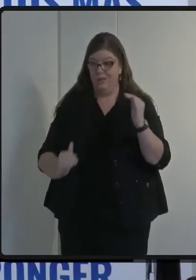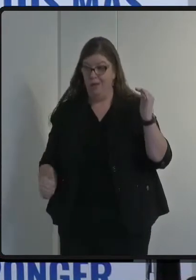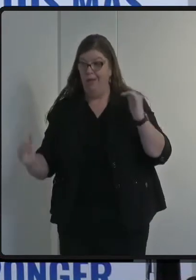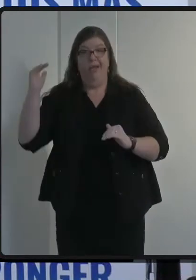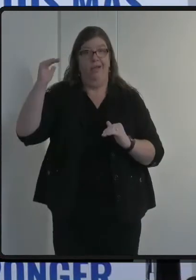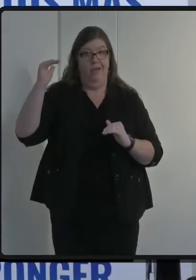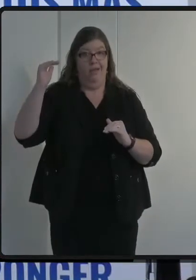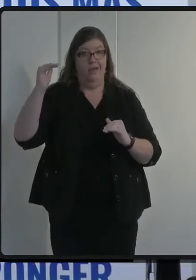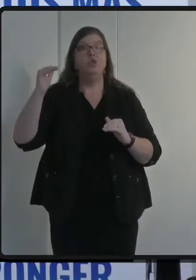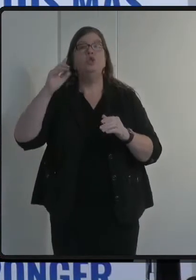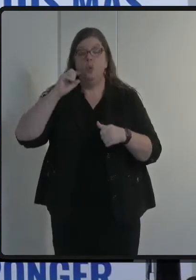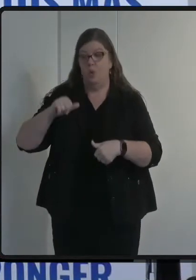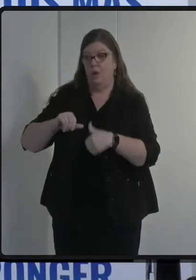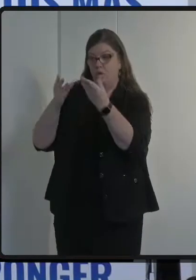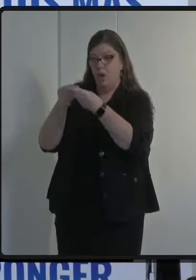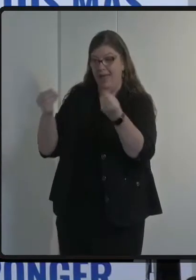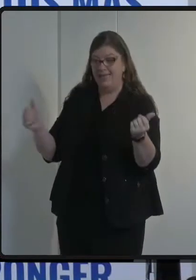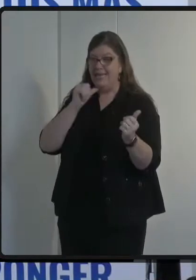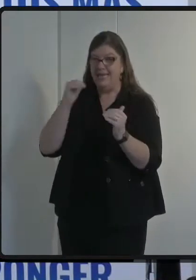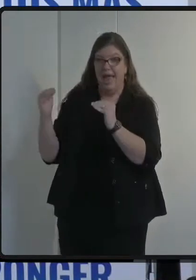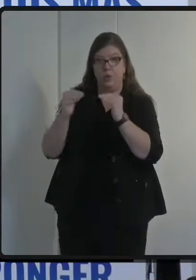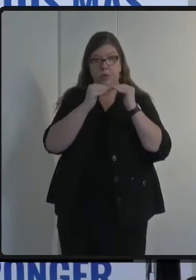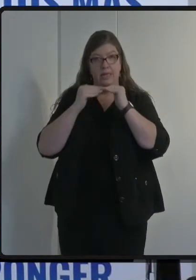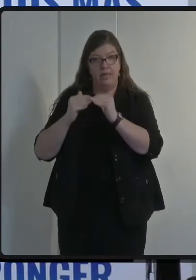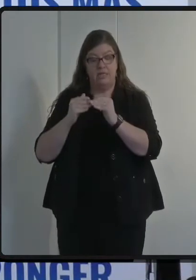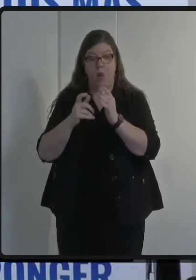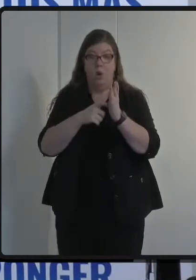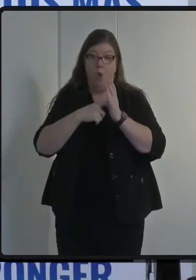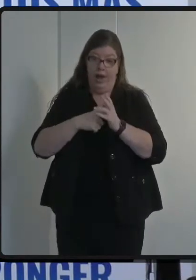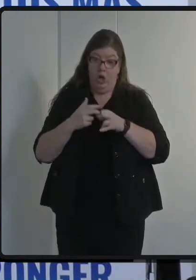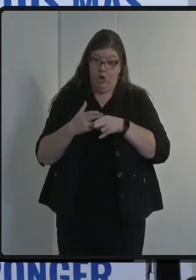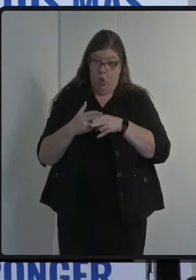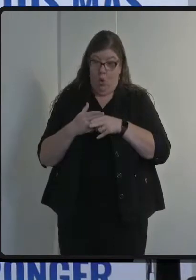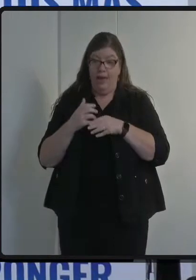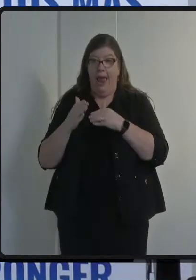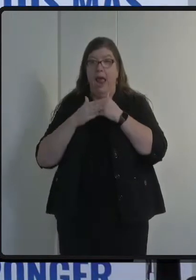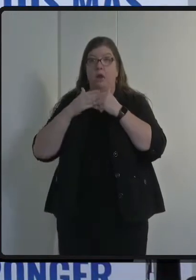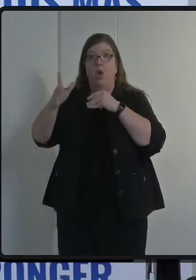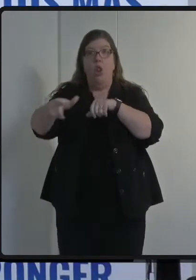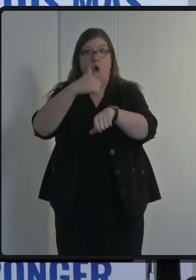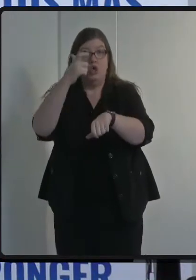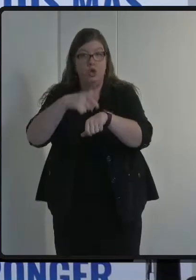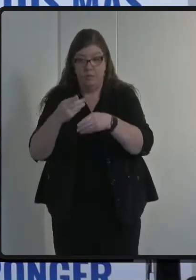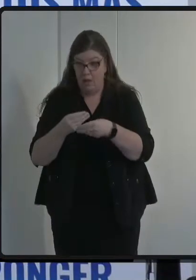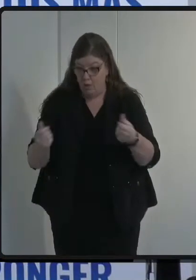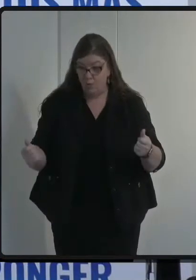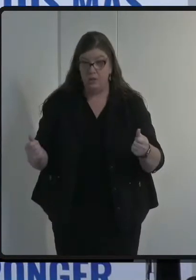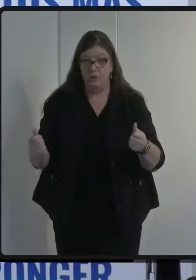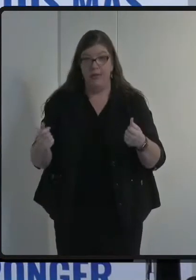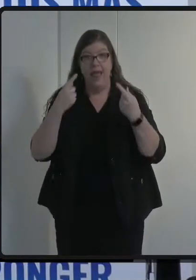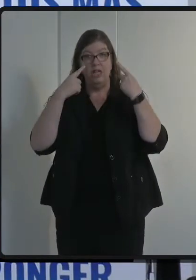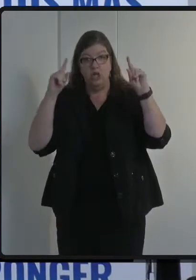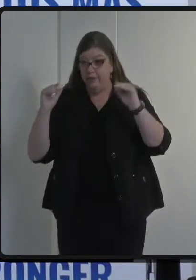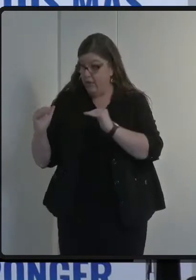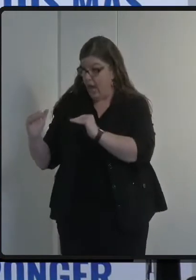structural inequities that require both short and long-term solutions. Achieving equity during